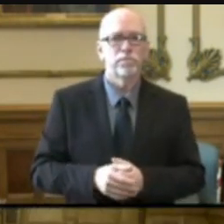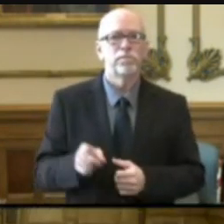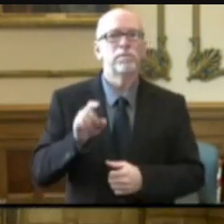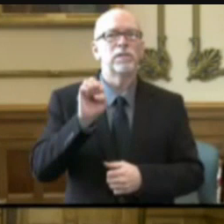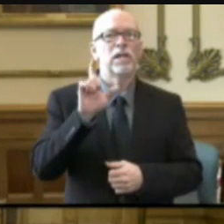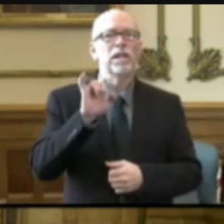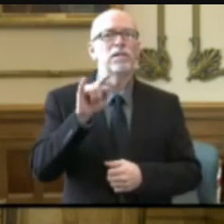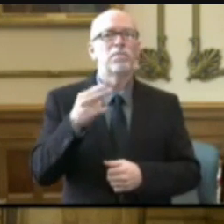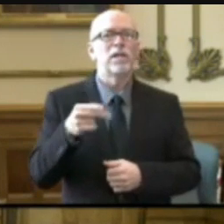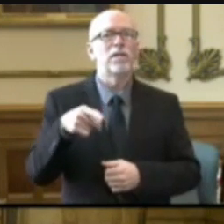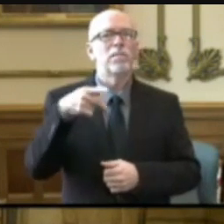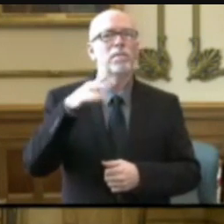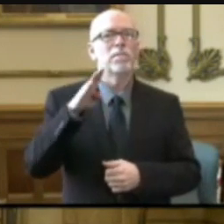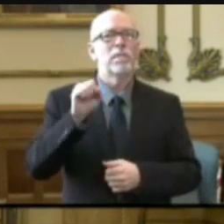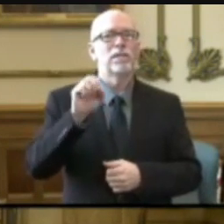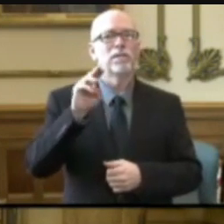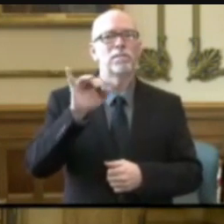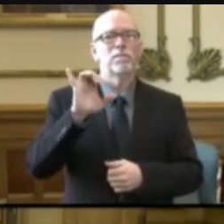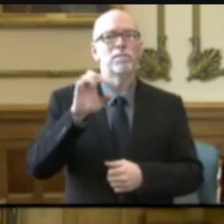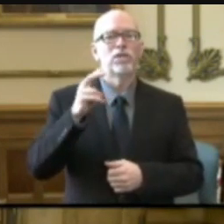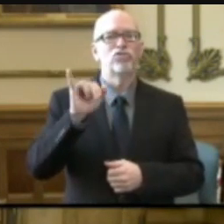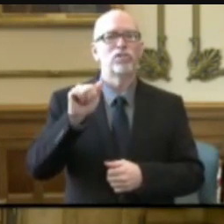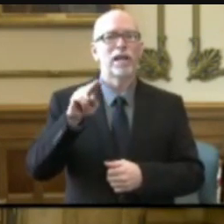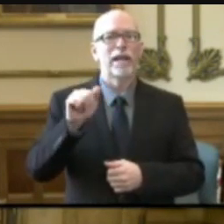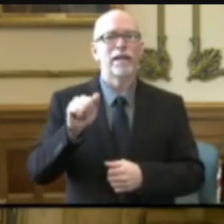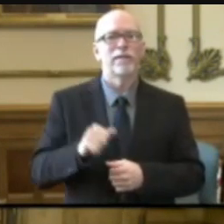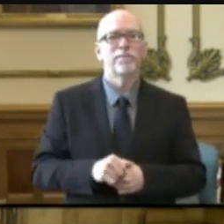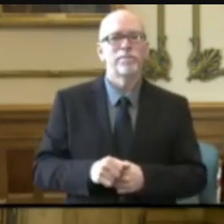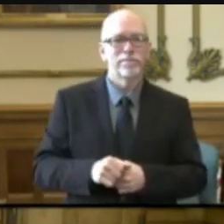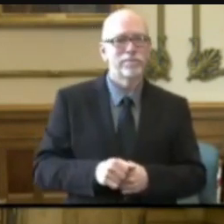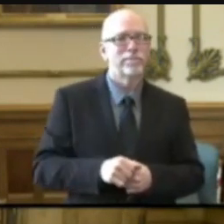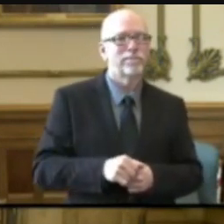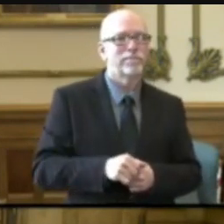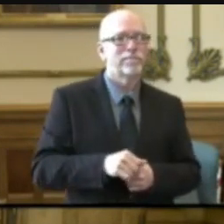Elizabeth, PBS Michiana. Hello, Elizabeth.